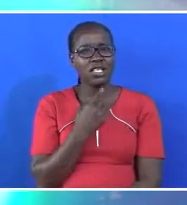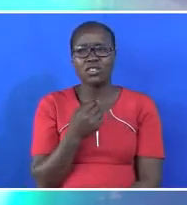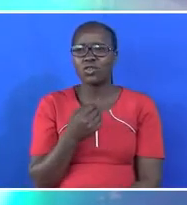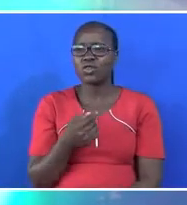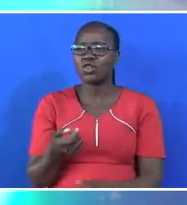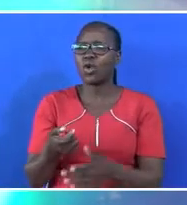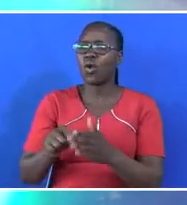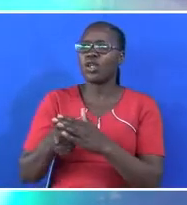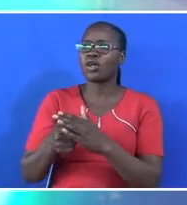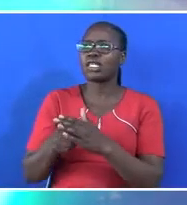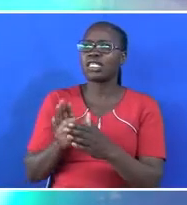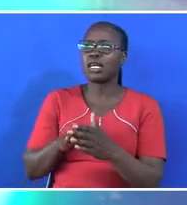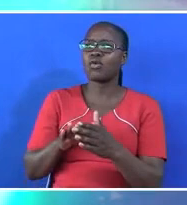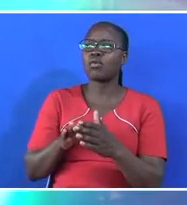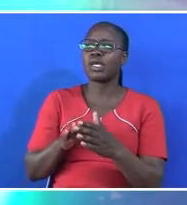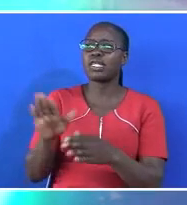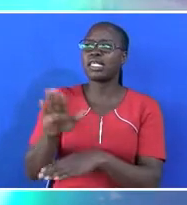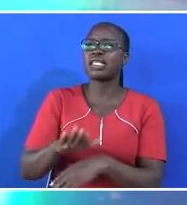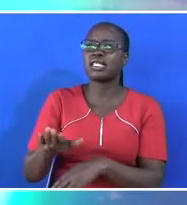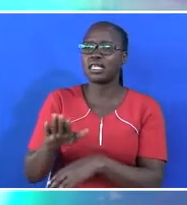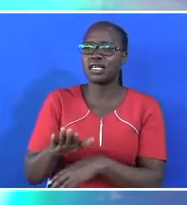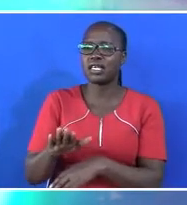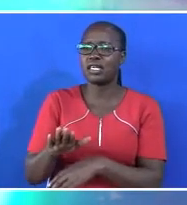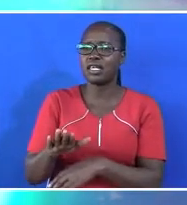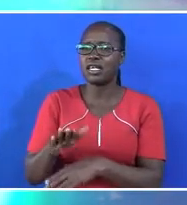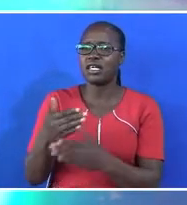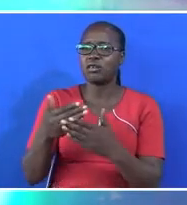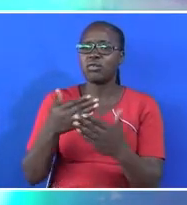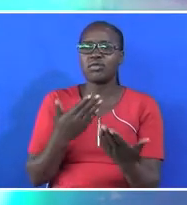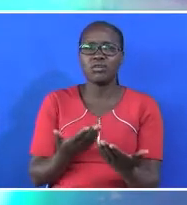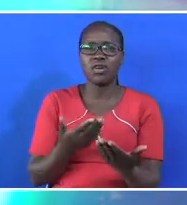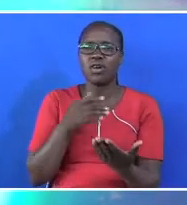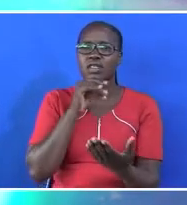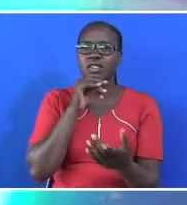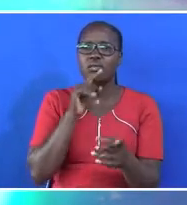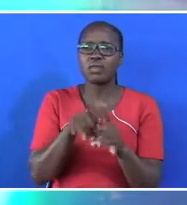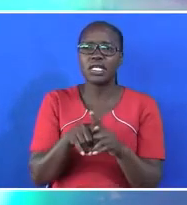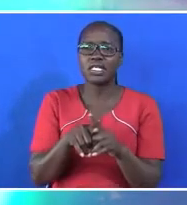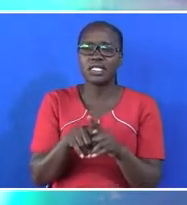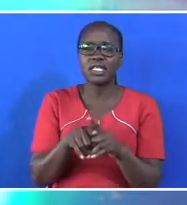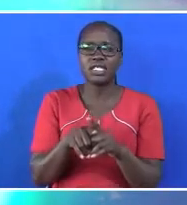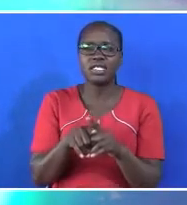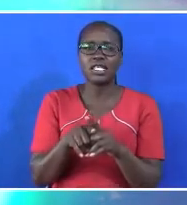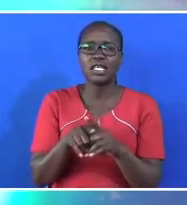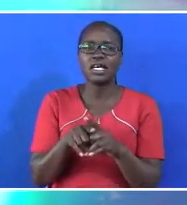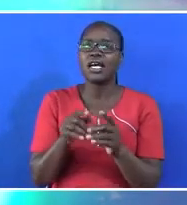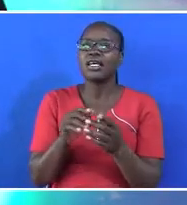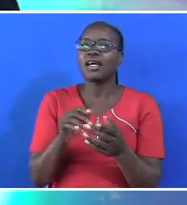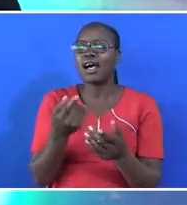in a women's facility. And before long, the brothers impregnated a few.